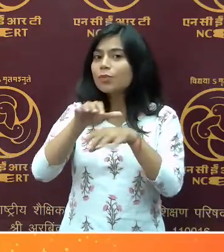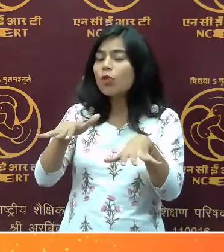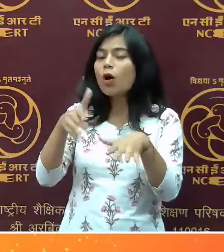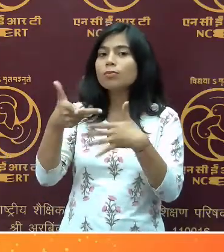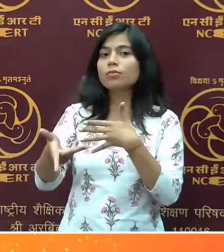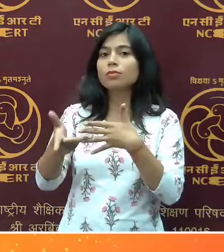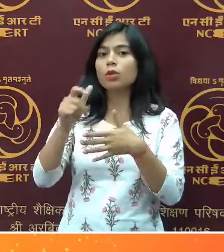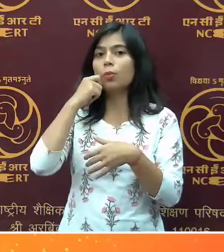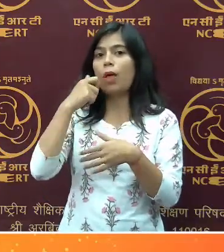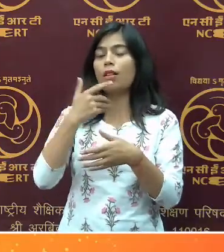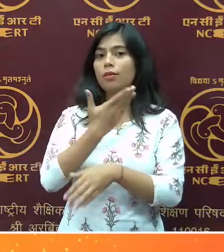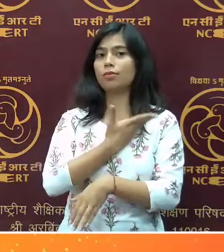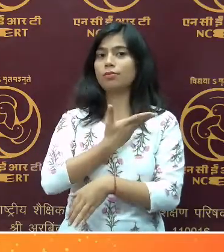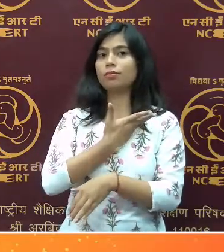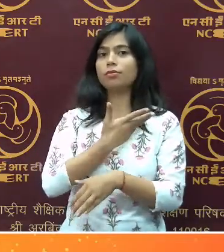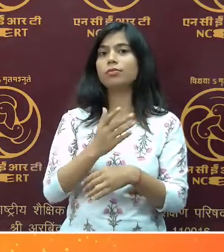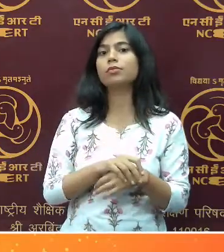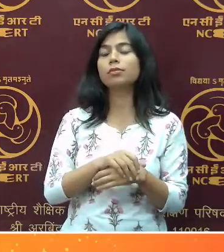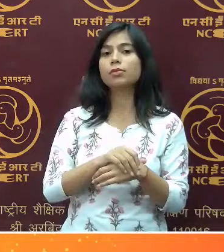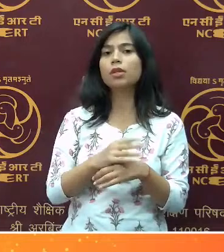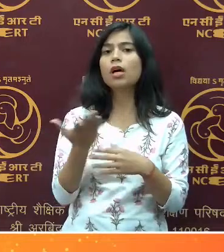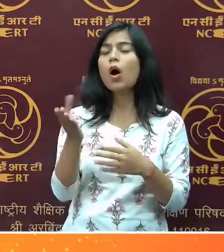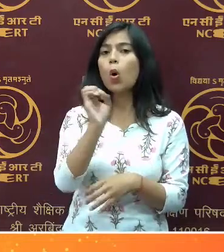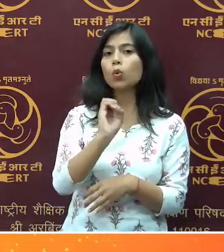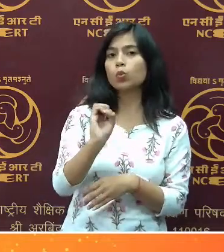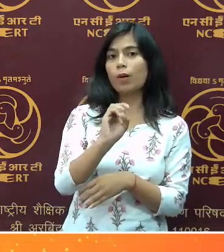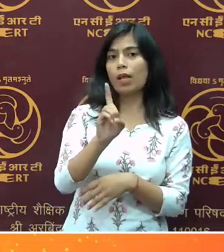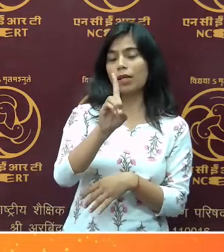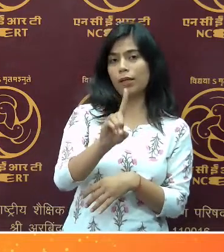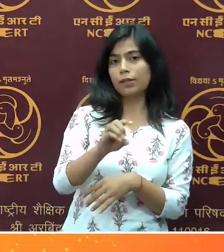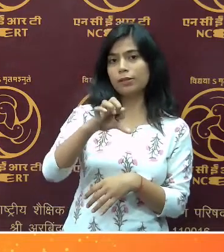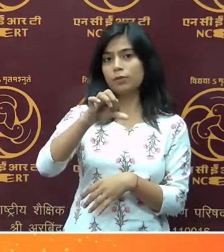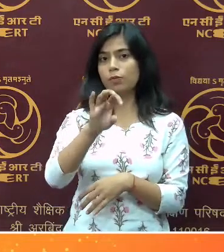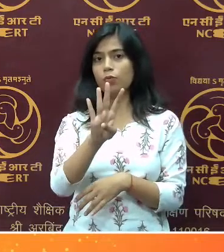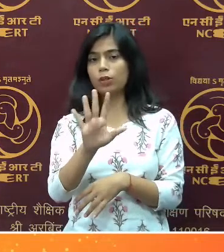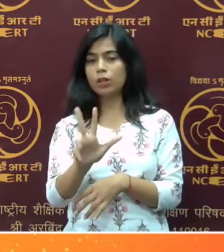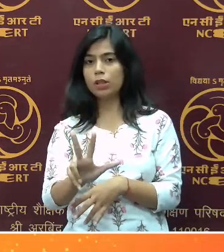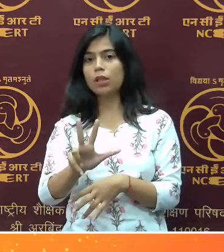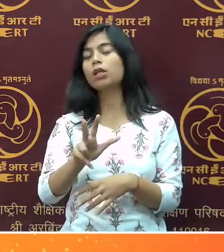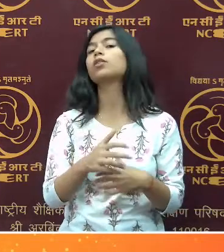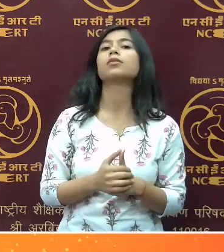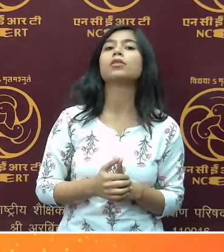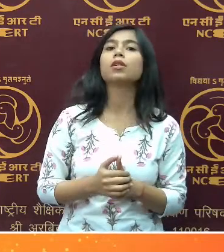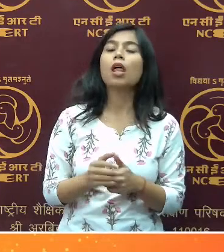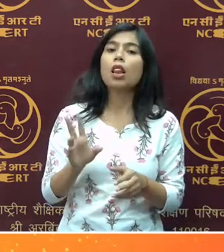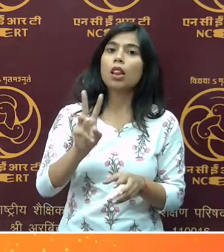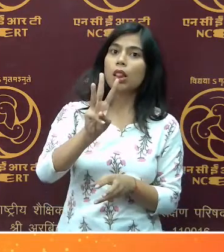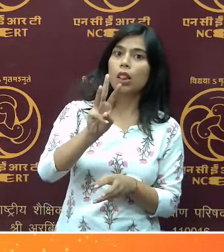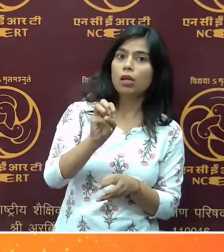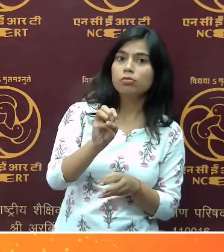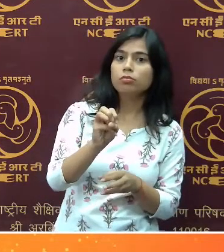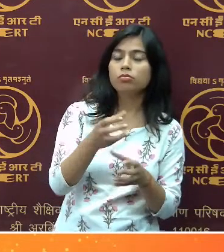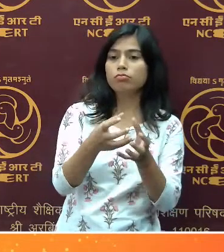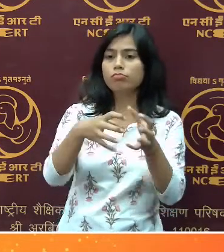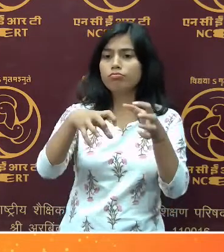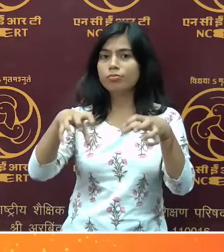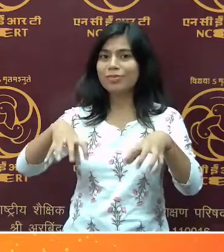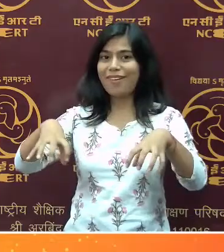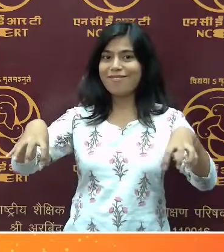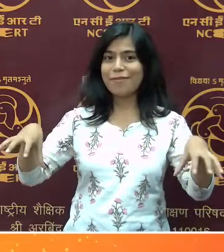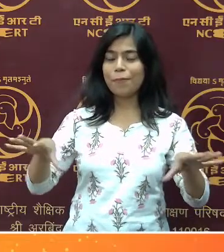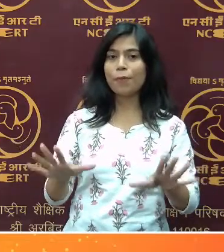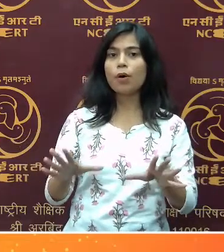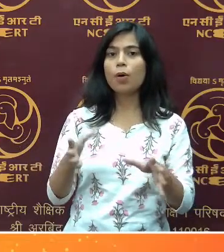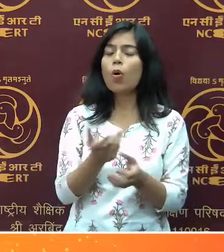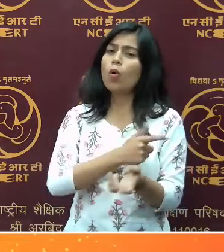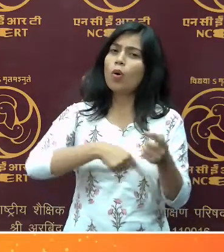General Assembly in October 1948. It contains 30 charters which includes every type